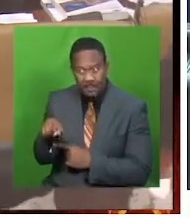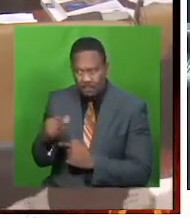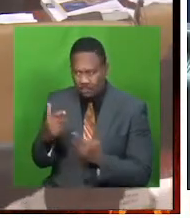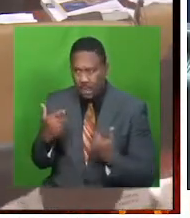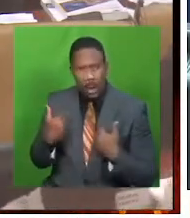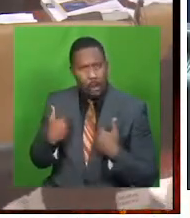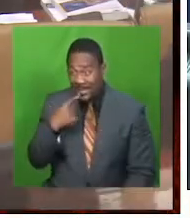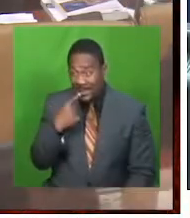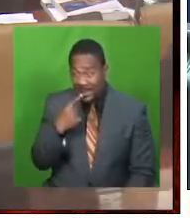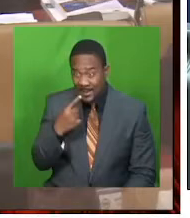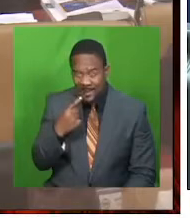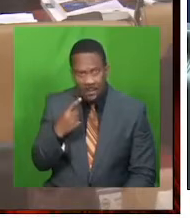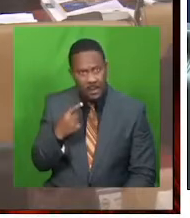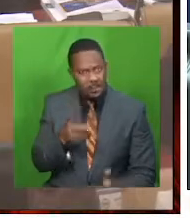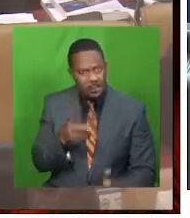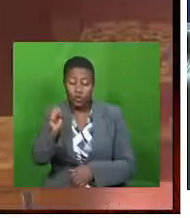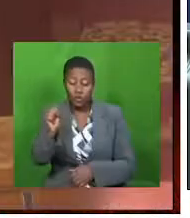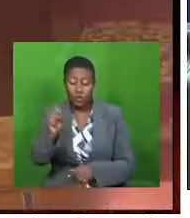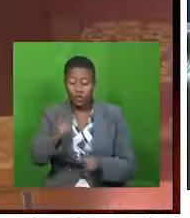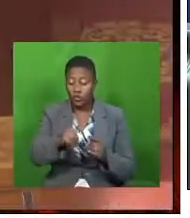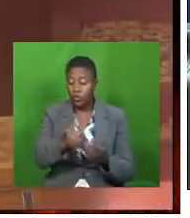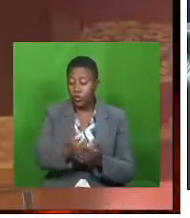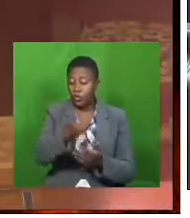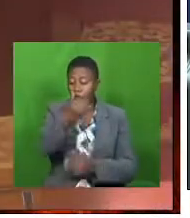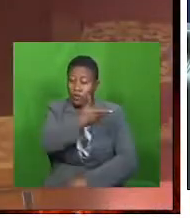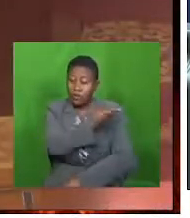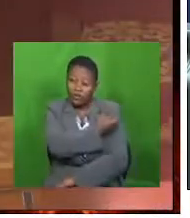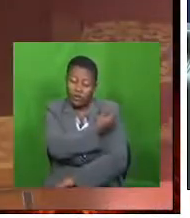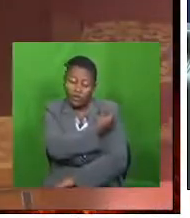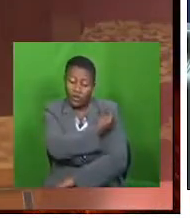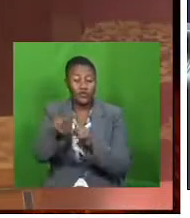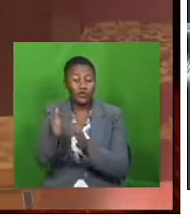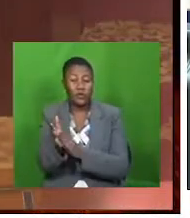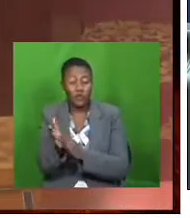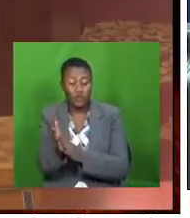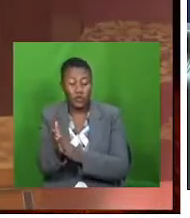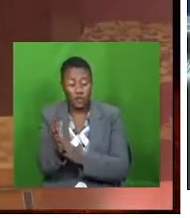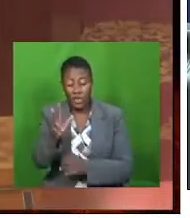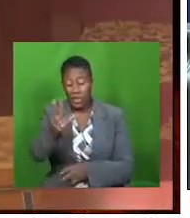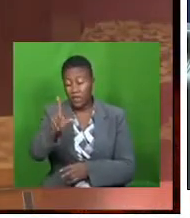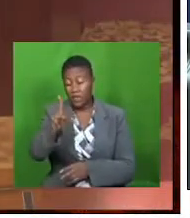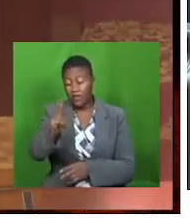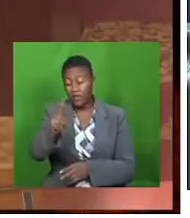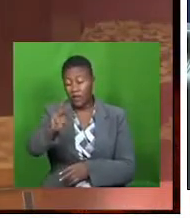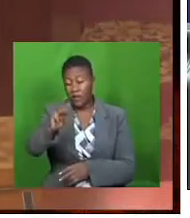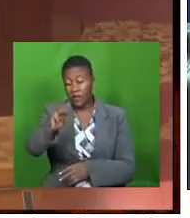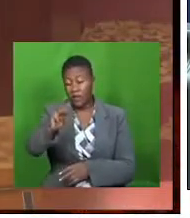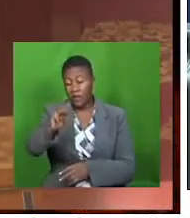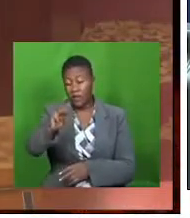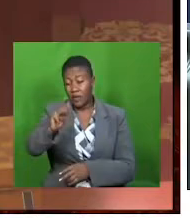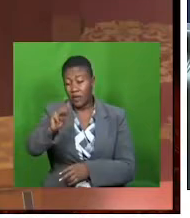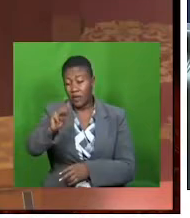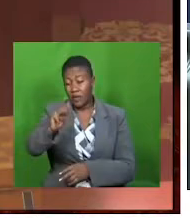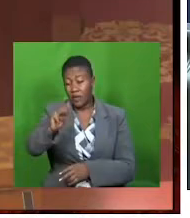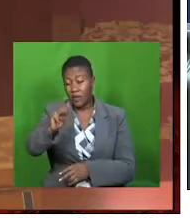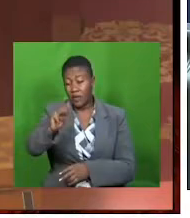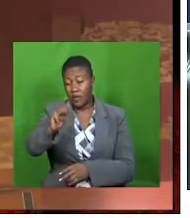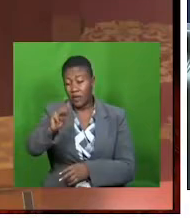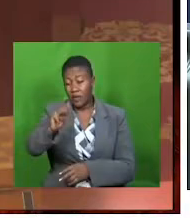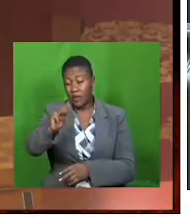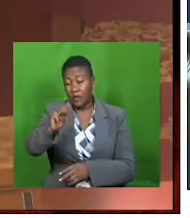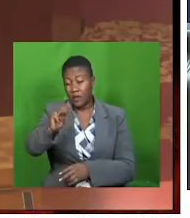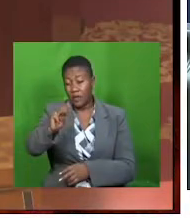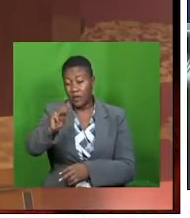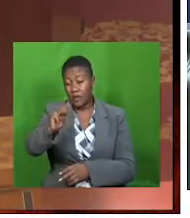se Ghana for hwani mu se o mu be di no kure no mo bi o mu ye ma ye adwuma na be bia sika ni bi ko she bia